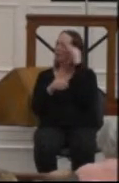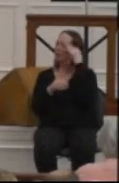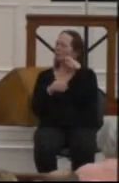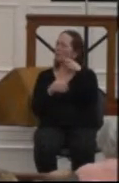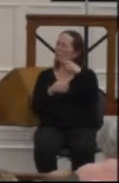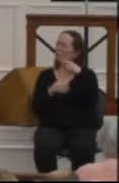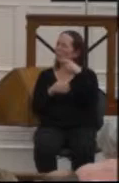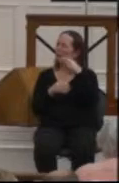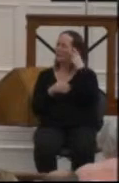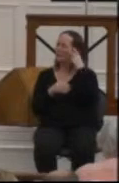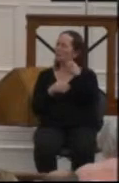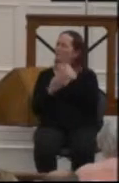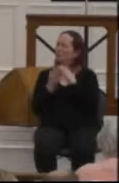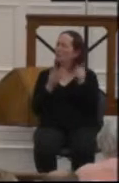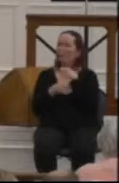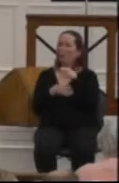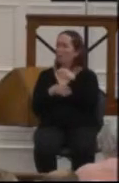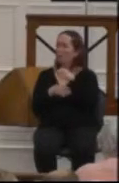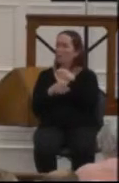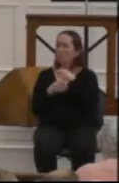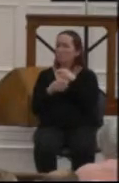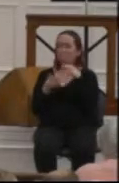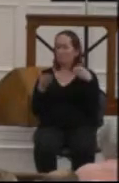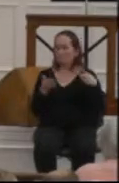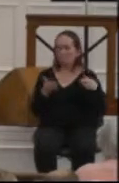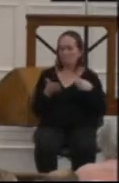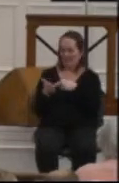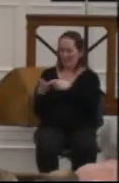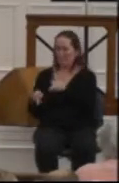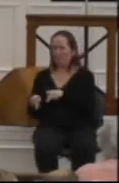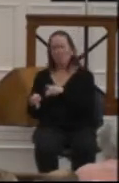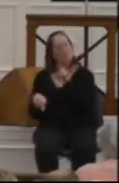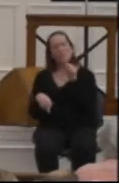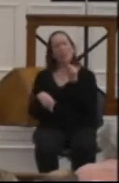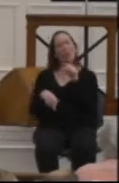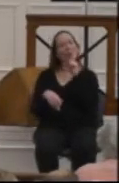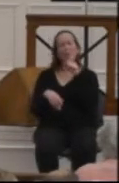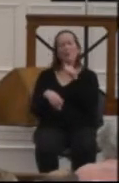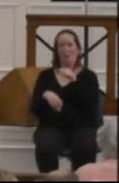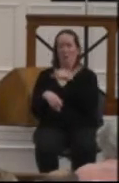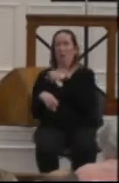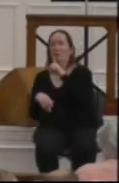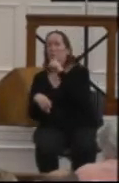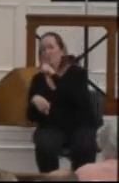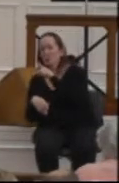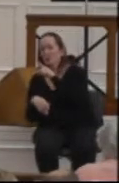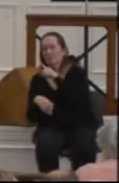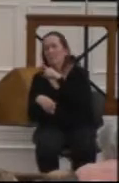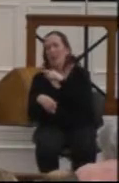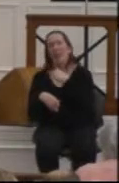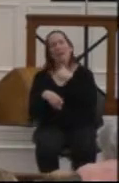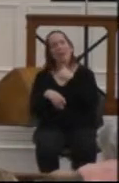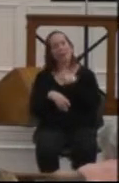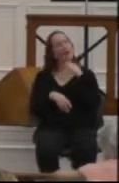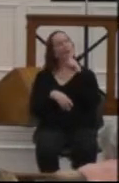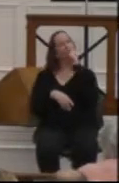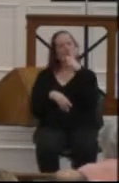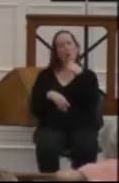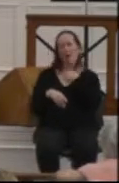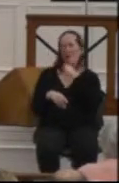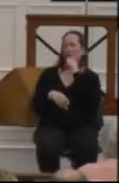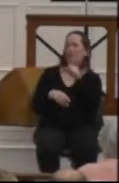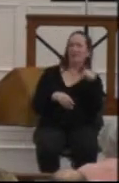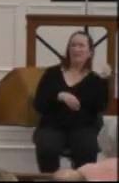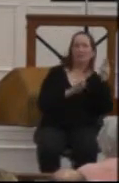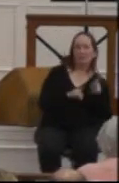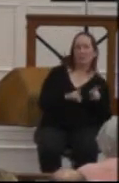you somewhere. Aren't you so-and-so? No, I'm not. Are you sure you're not? Am I sure I'm not? Yes, I'm sure.